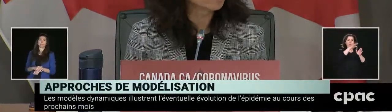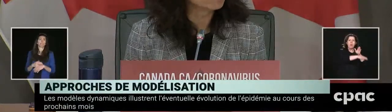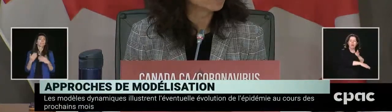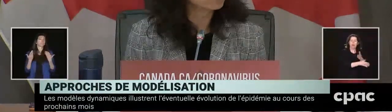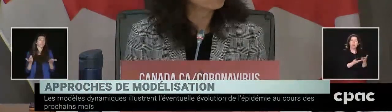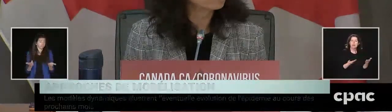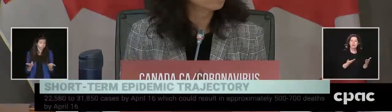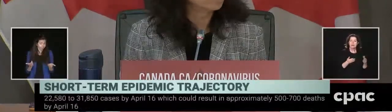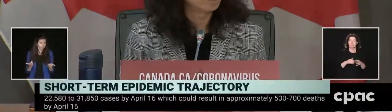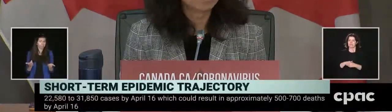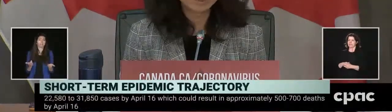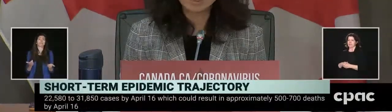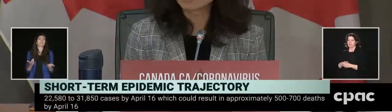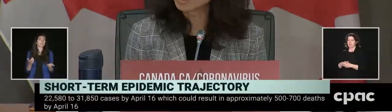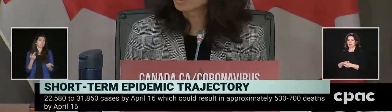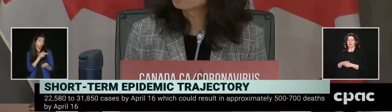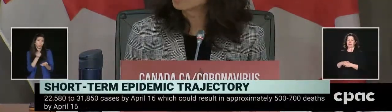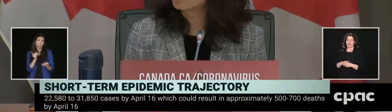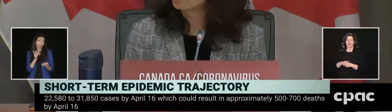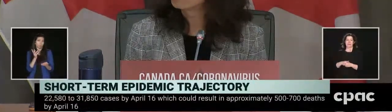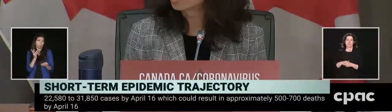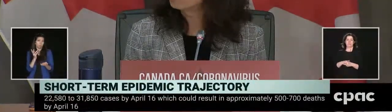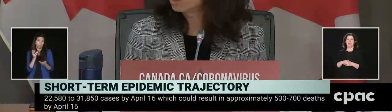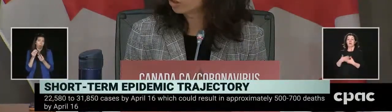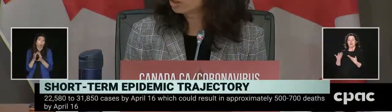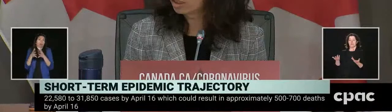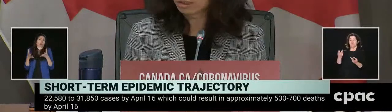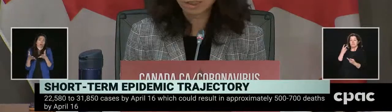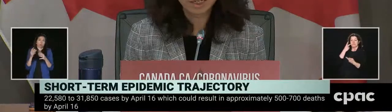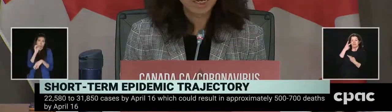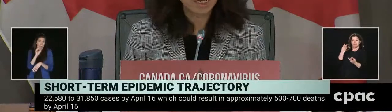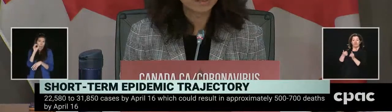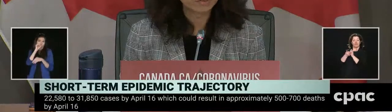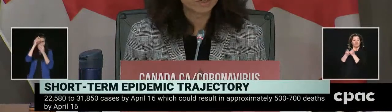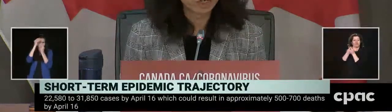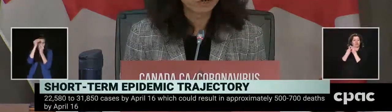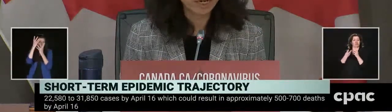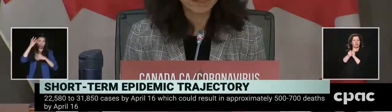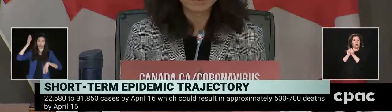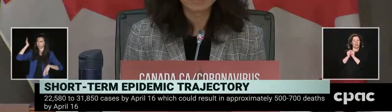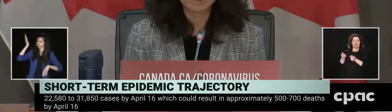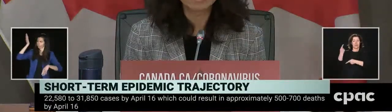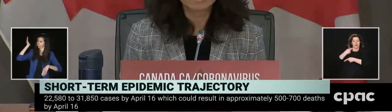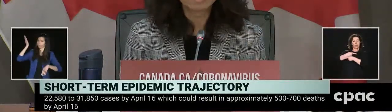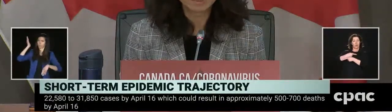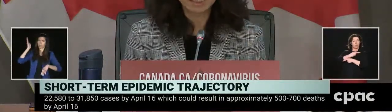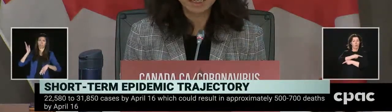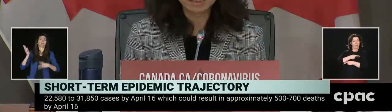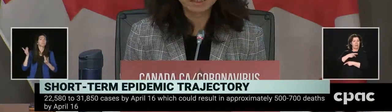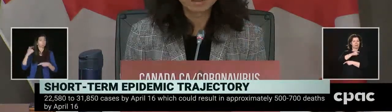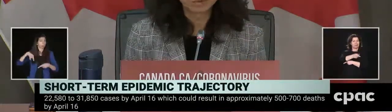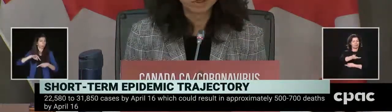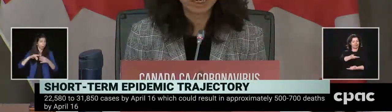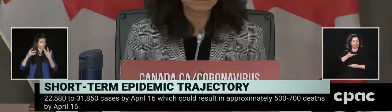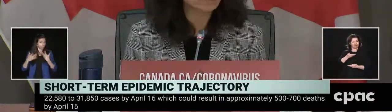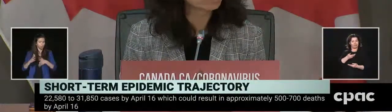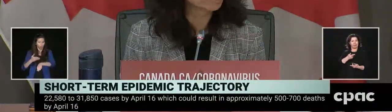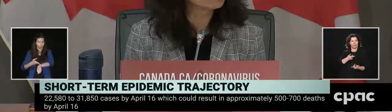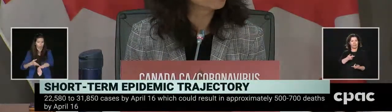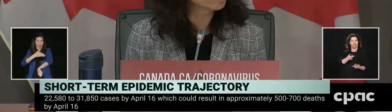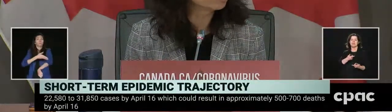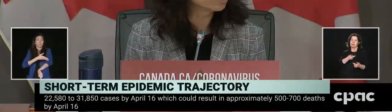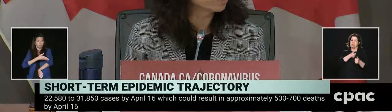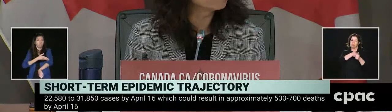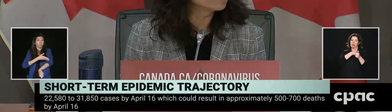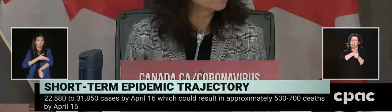briefings from Ontario stepping up all of their measures. And so I think we are here to support our